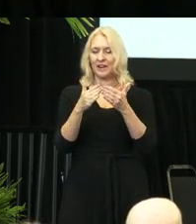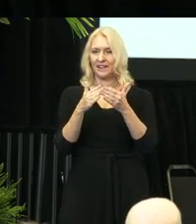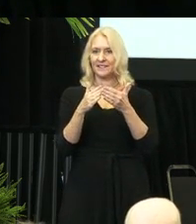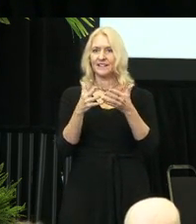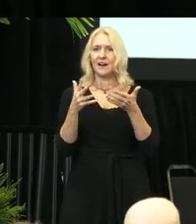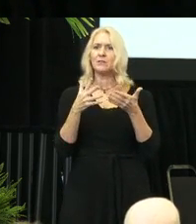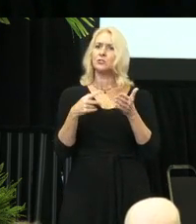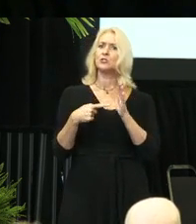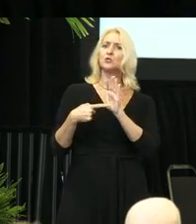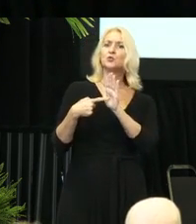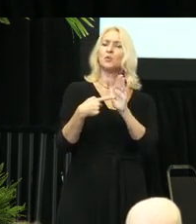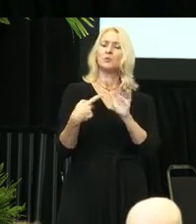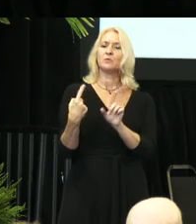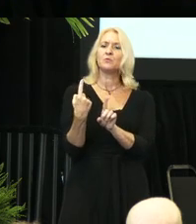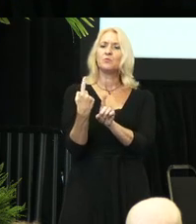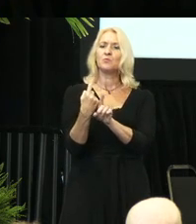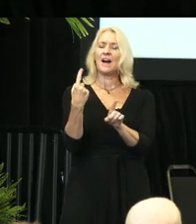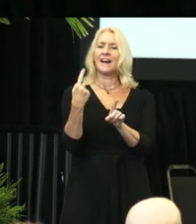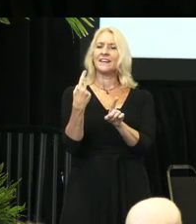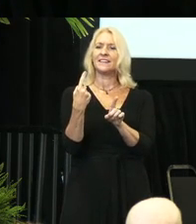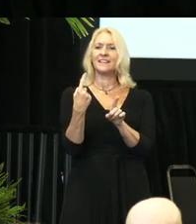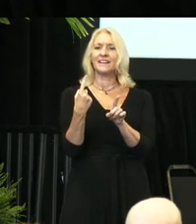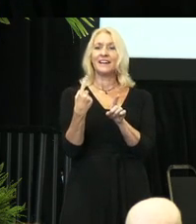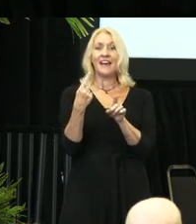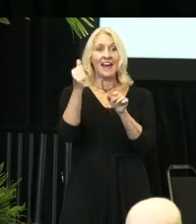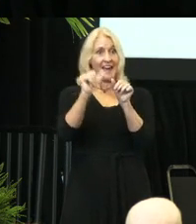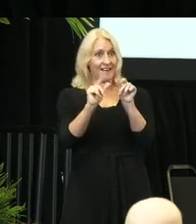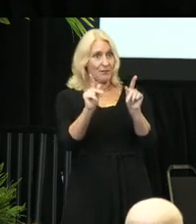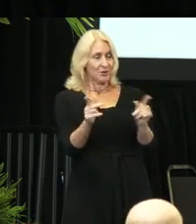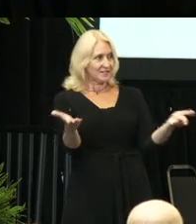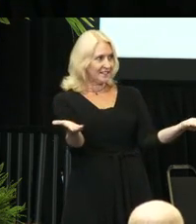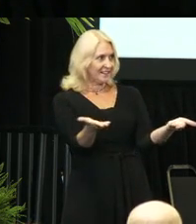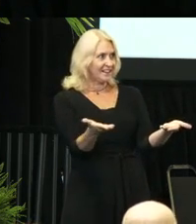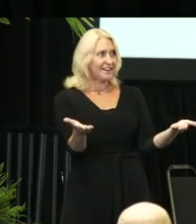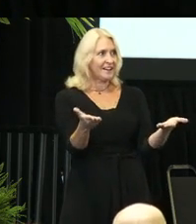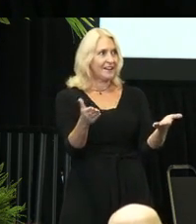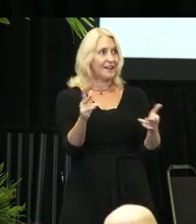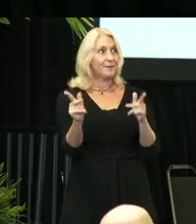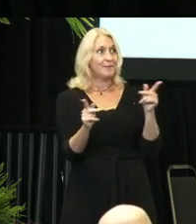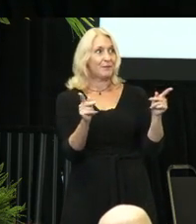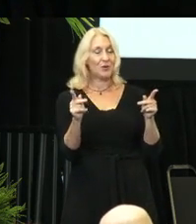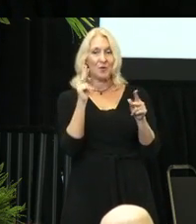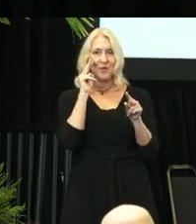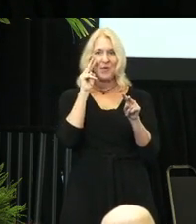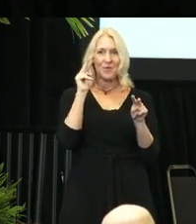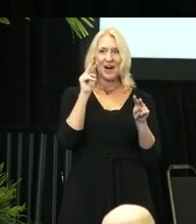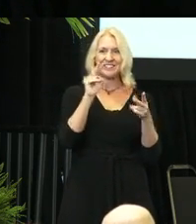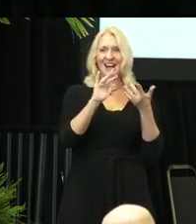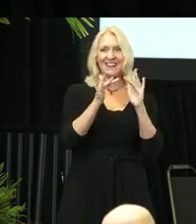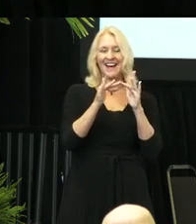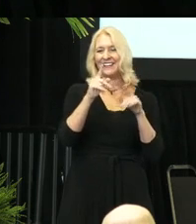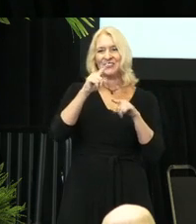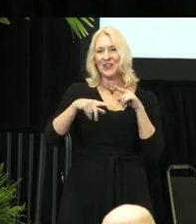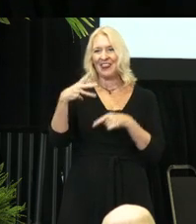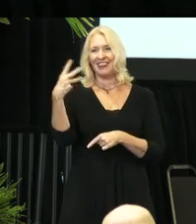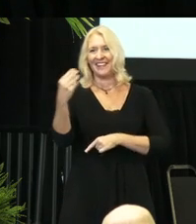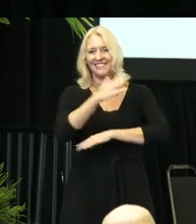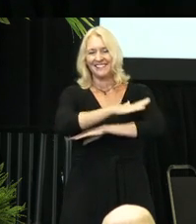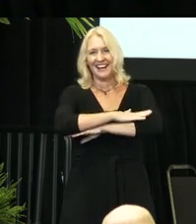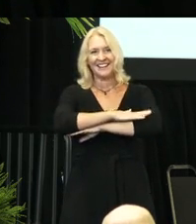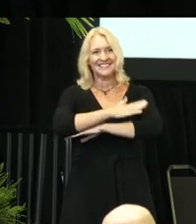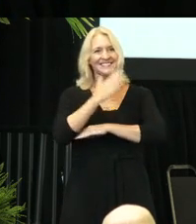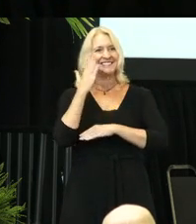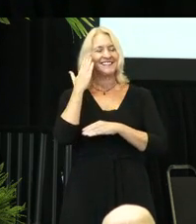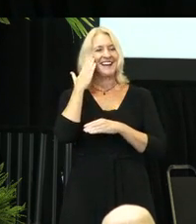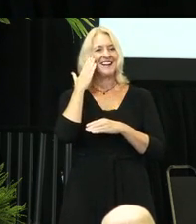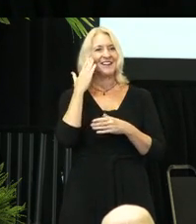our engagement. And each and every one of us in this room, and those of you who are listening on the web streaming because you couldn't leave your desk based